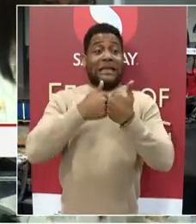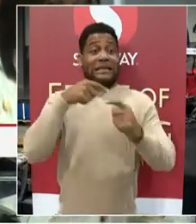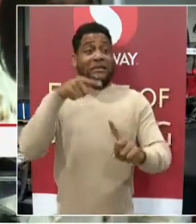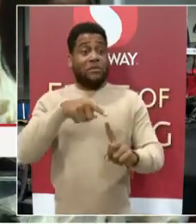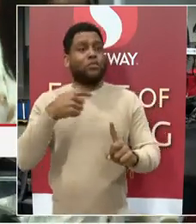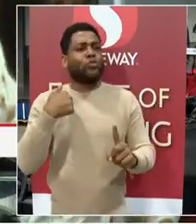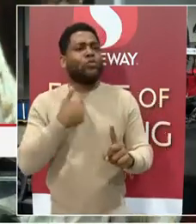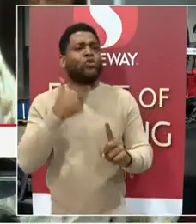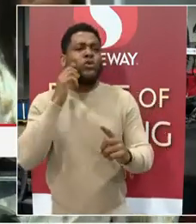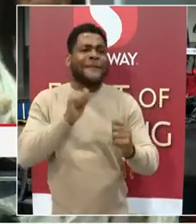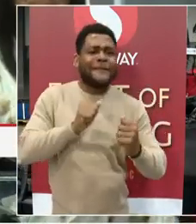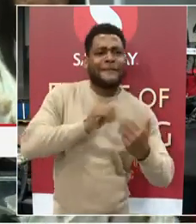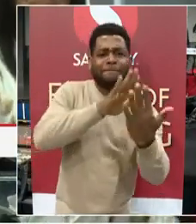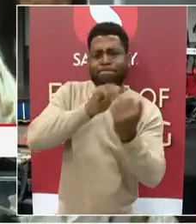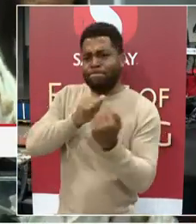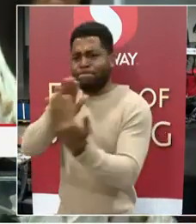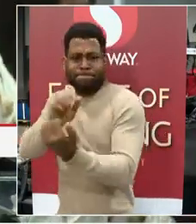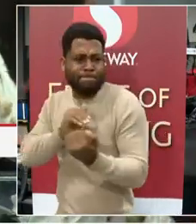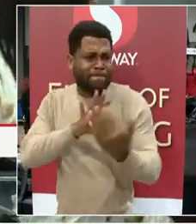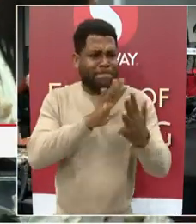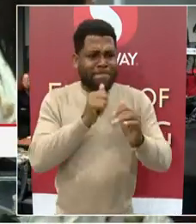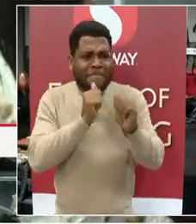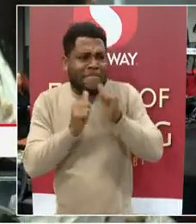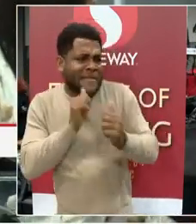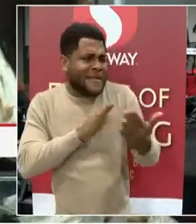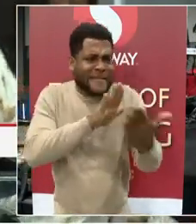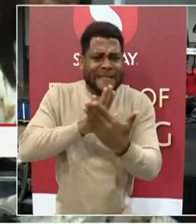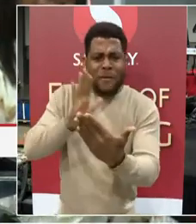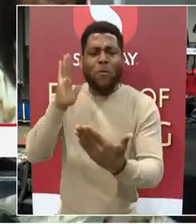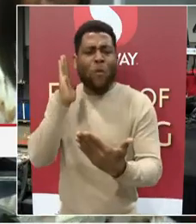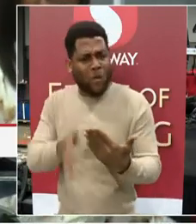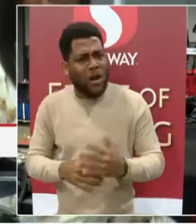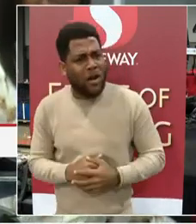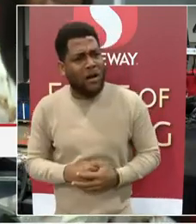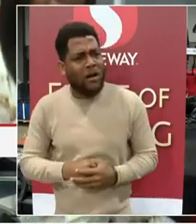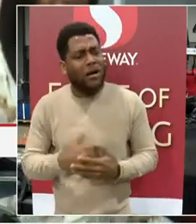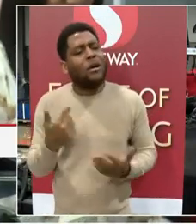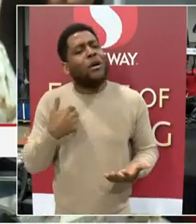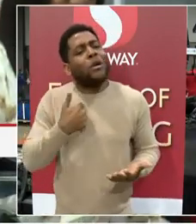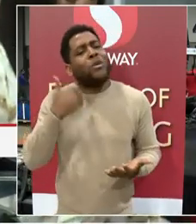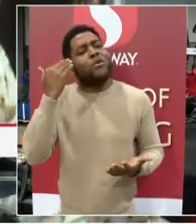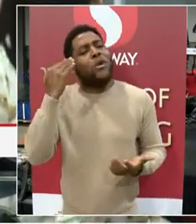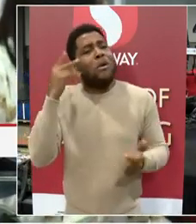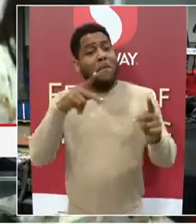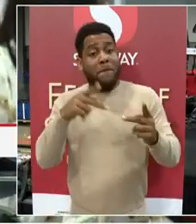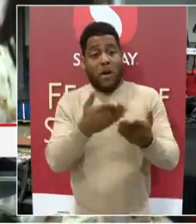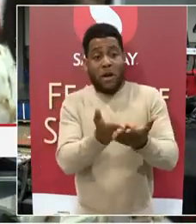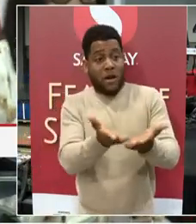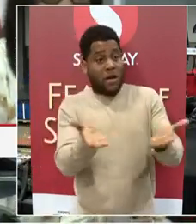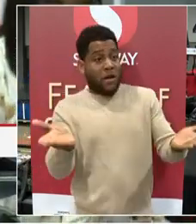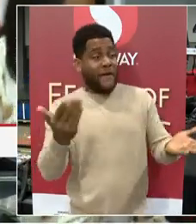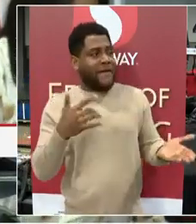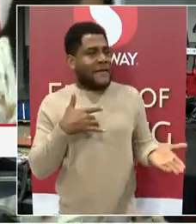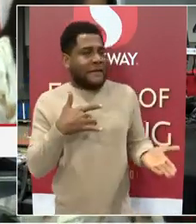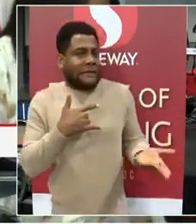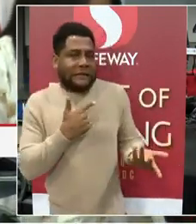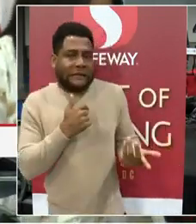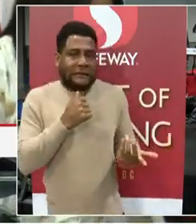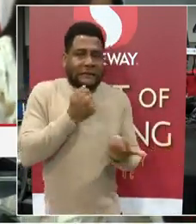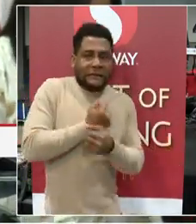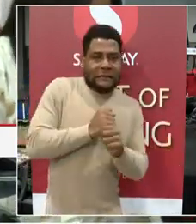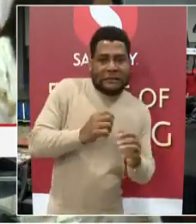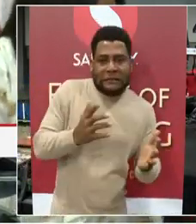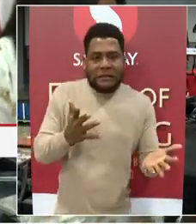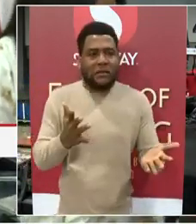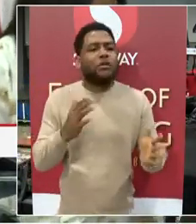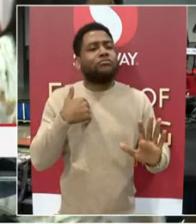are challenges, especially around everyone's feelings of safety. So know this, we are going to be committed